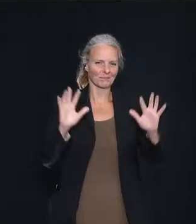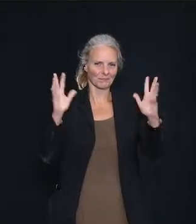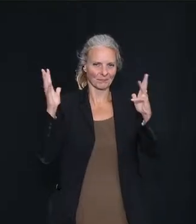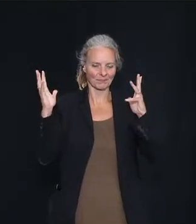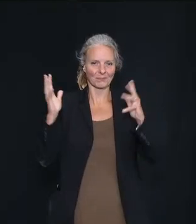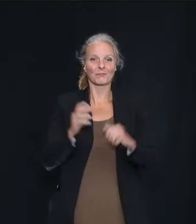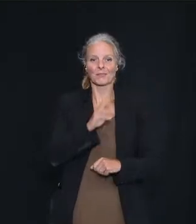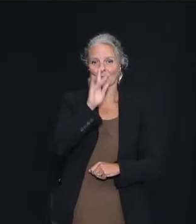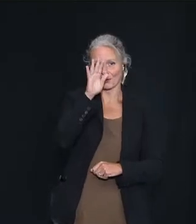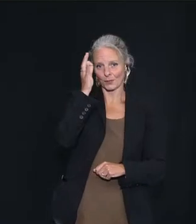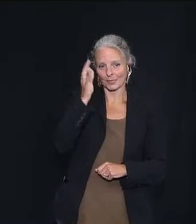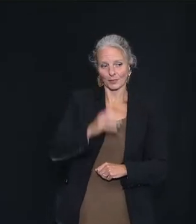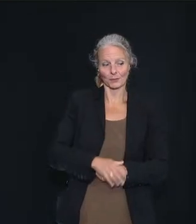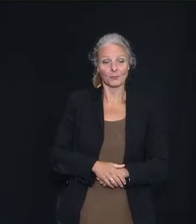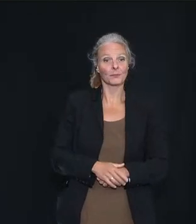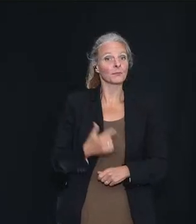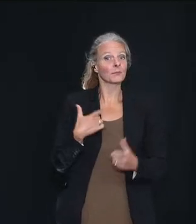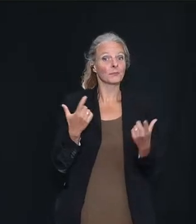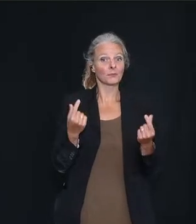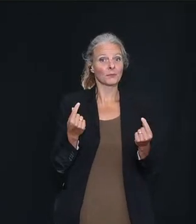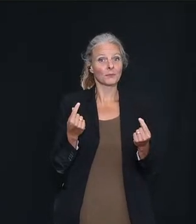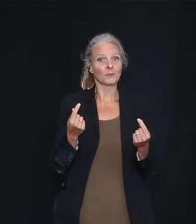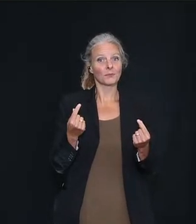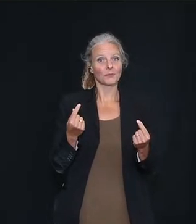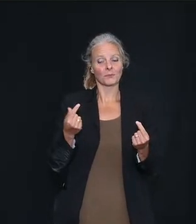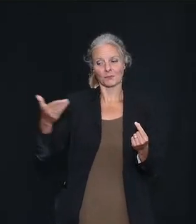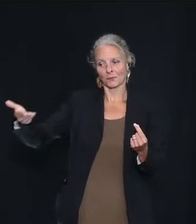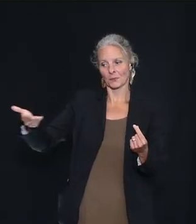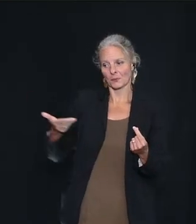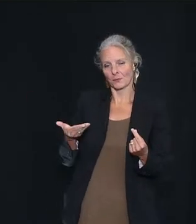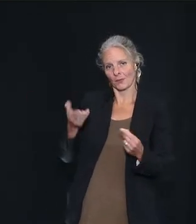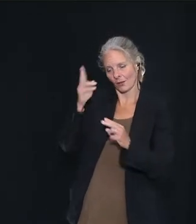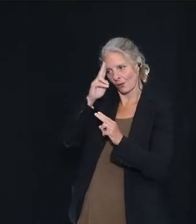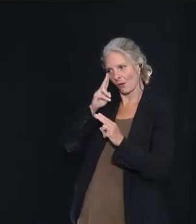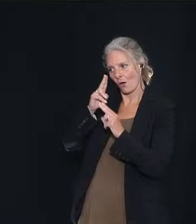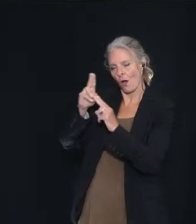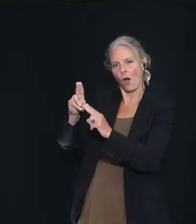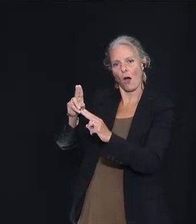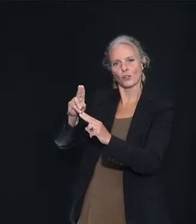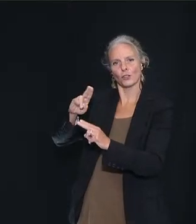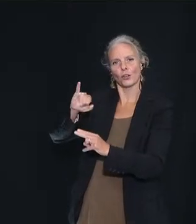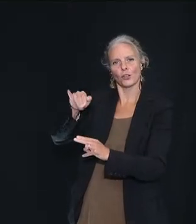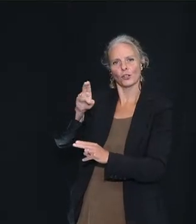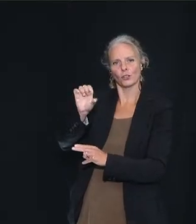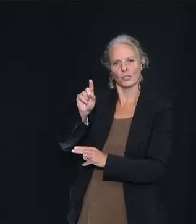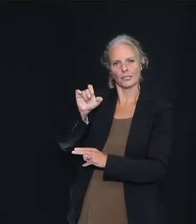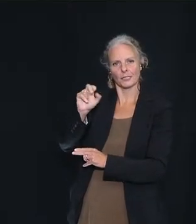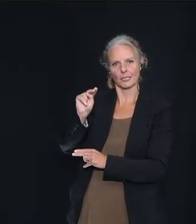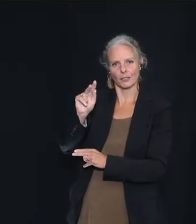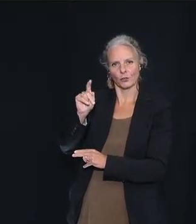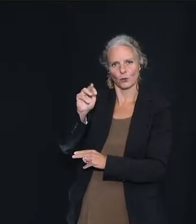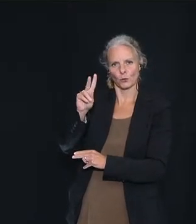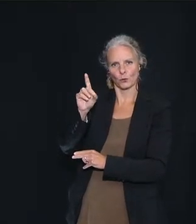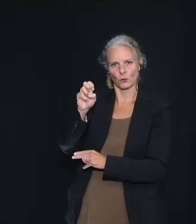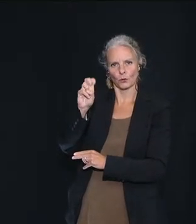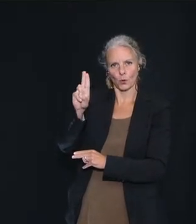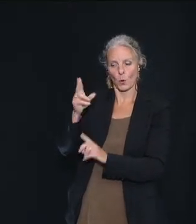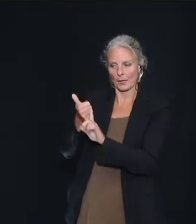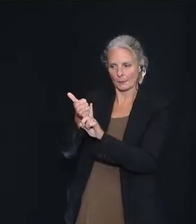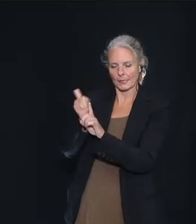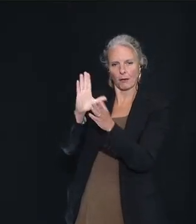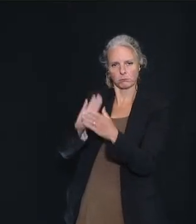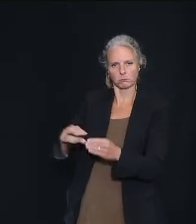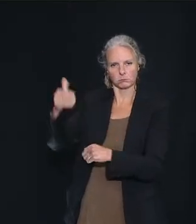J'aimerais maintenant inviter I'd like to now invite the Right Honourable Justin Trudeau to say a few words. Honourable Justin Trudeau to say a few